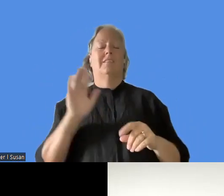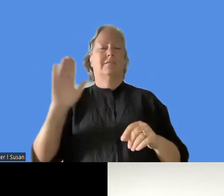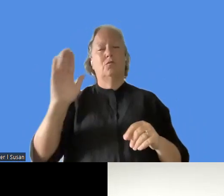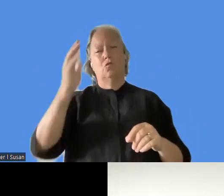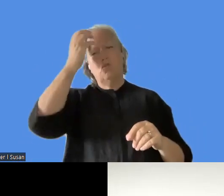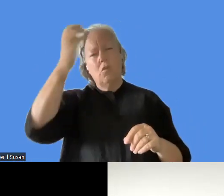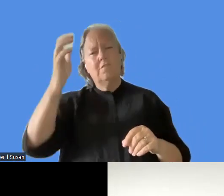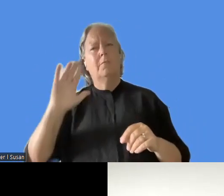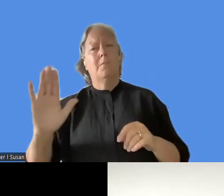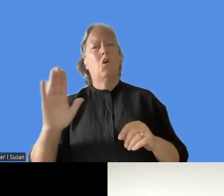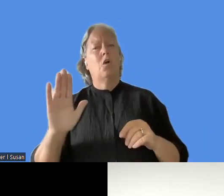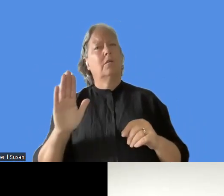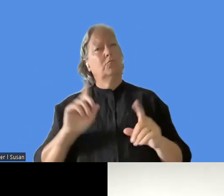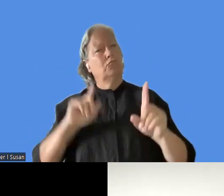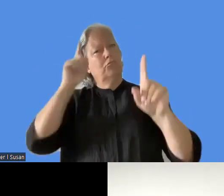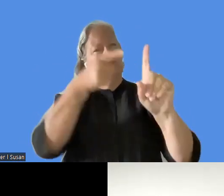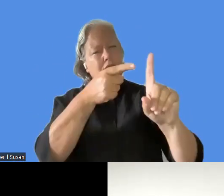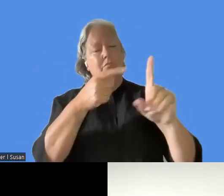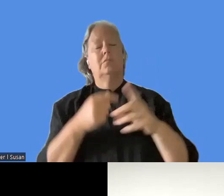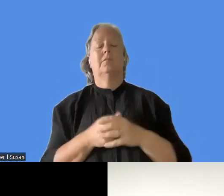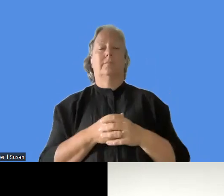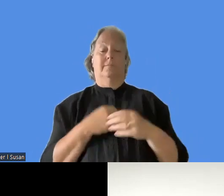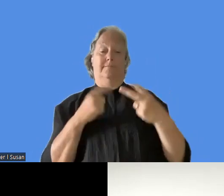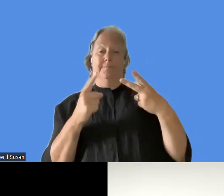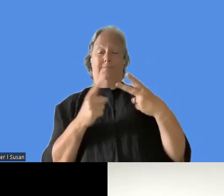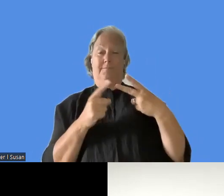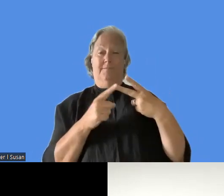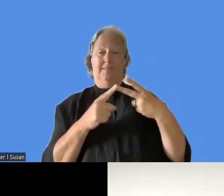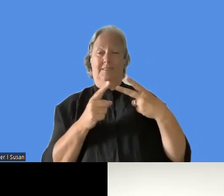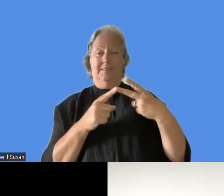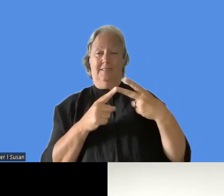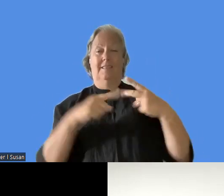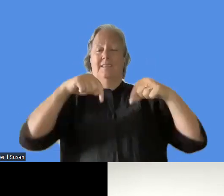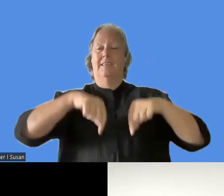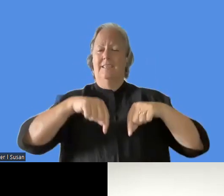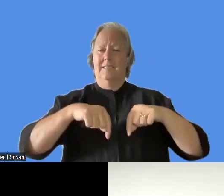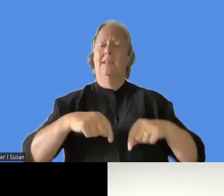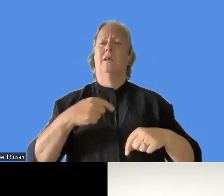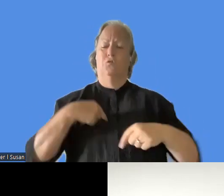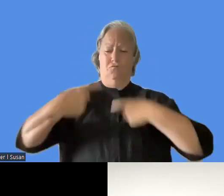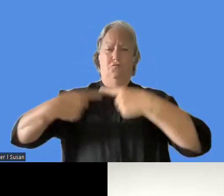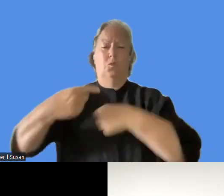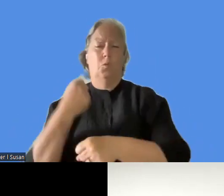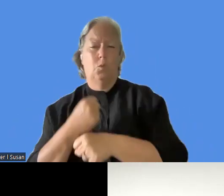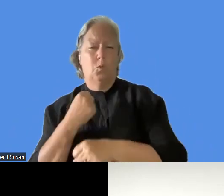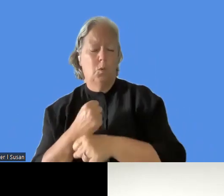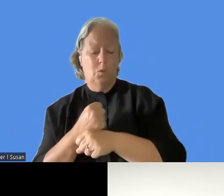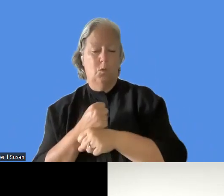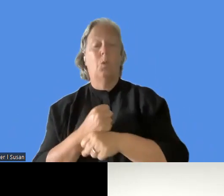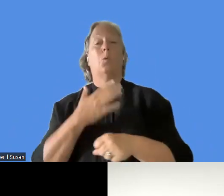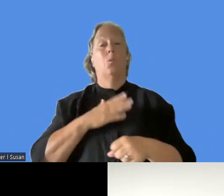of sustainable development. And second, the common prosperity that China is pursuing is the common prosperity for all